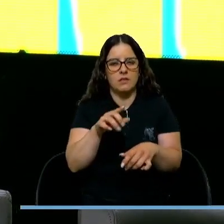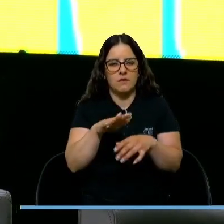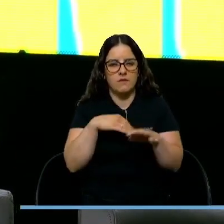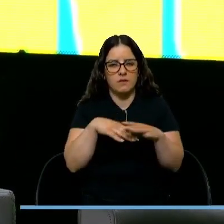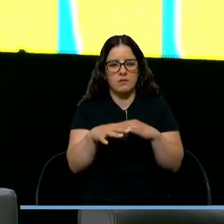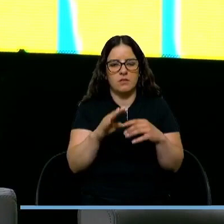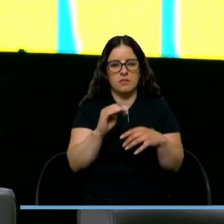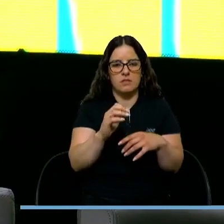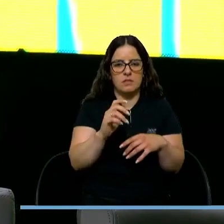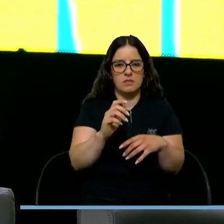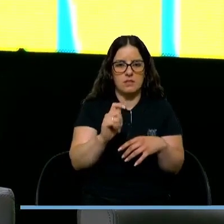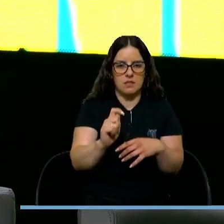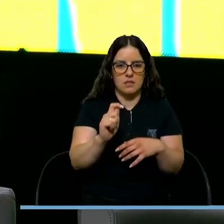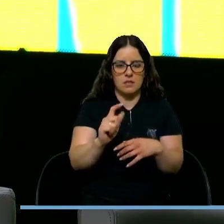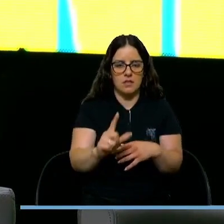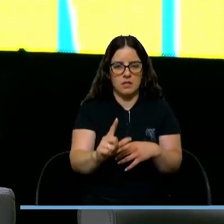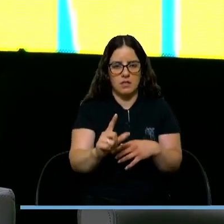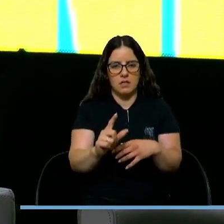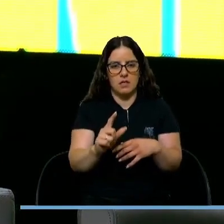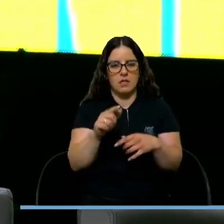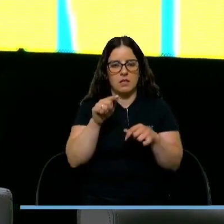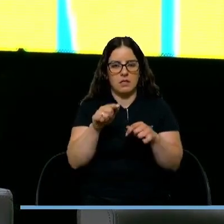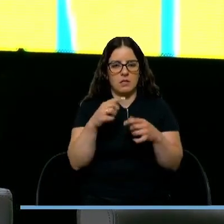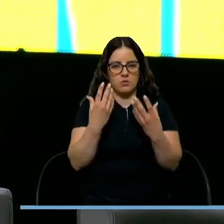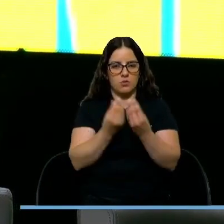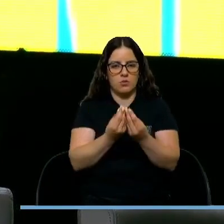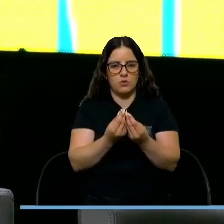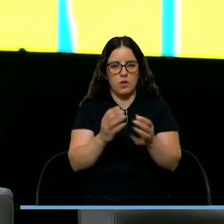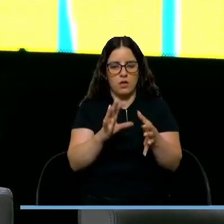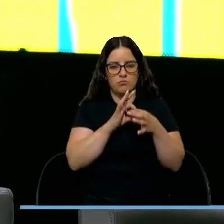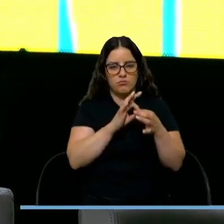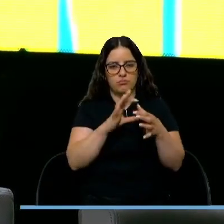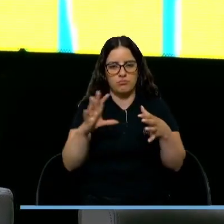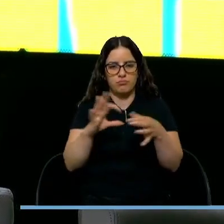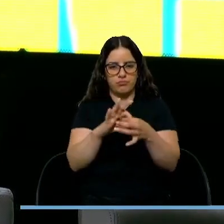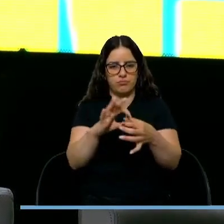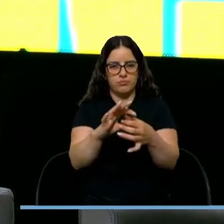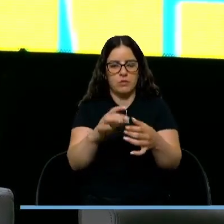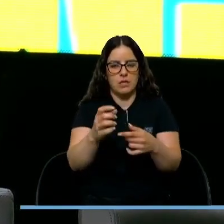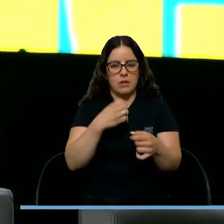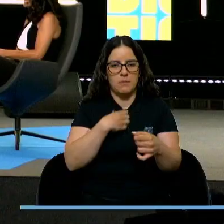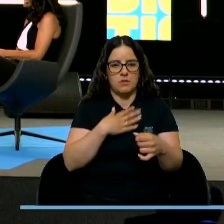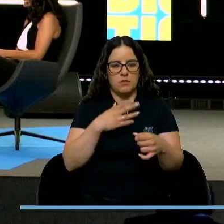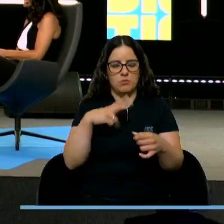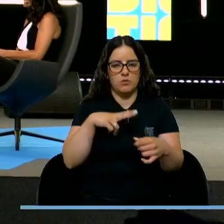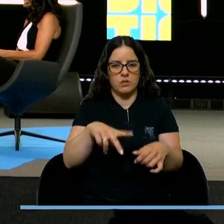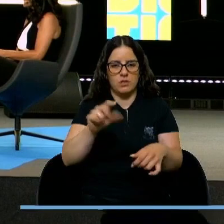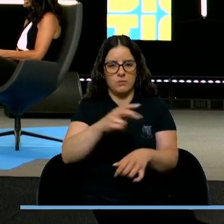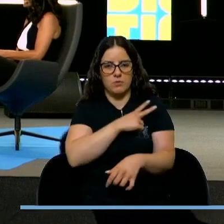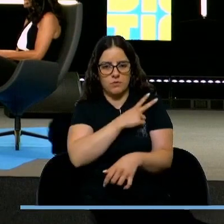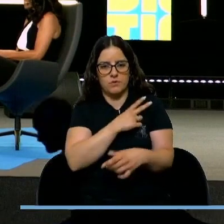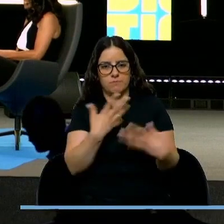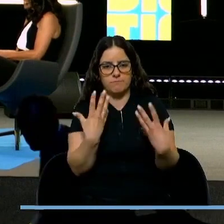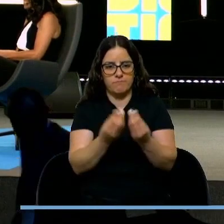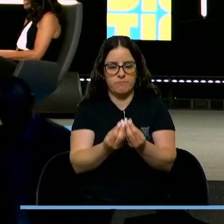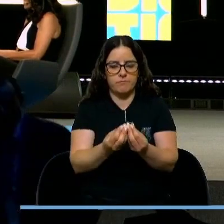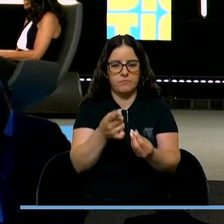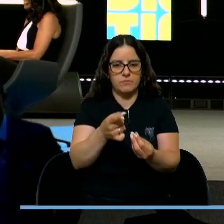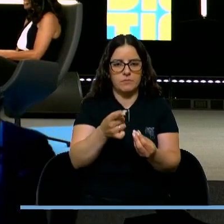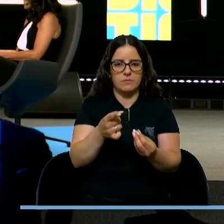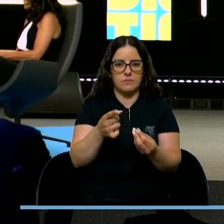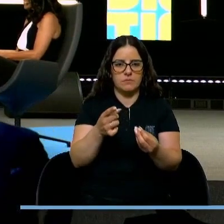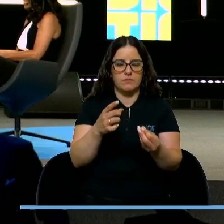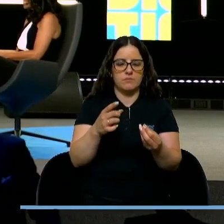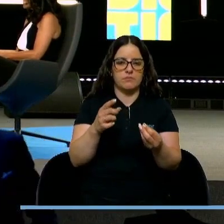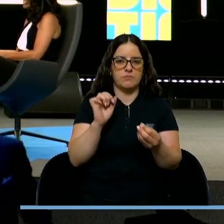households. This was done with Smart Energy Lab and others, with the participation of the Portuguese economy, of Portuguese